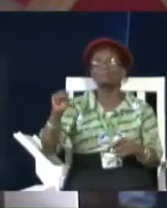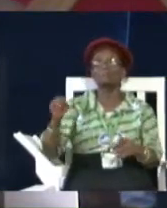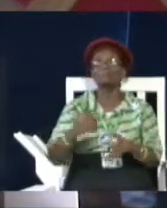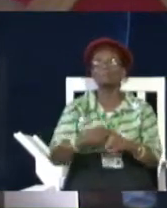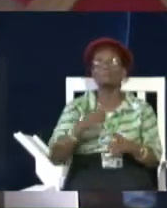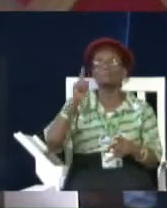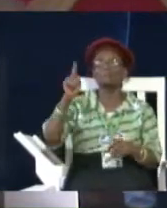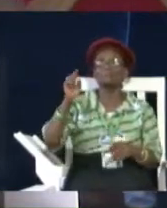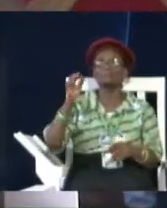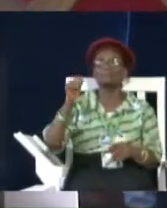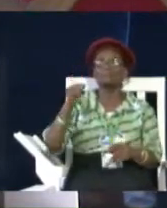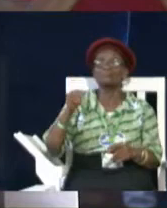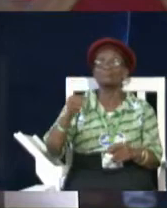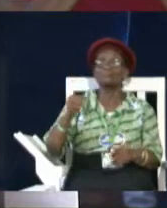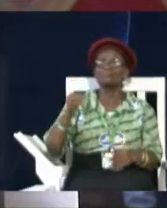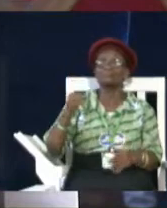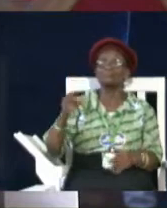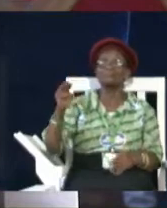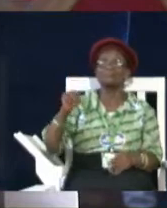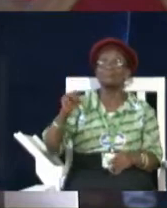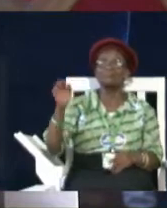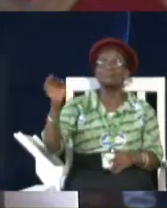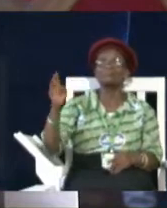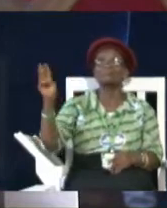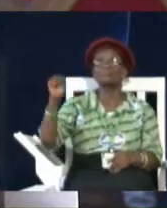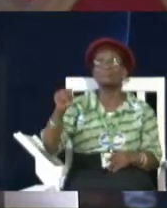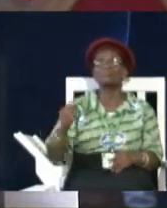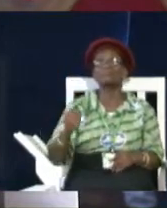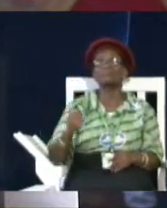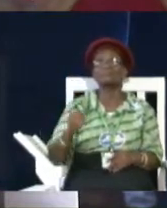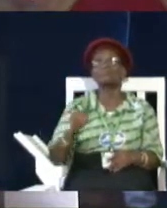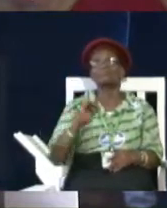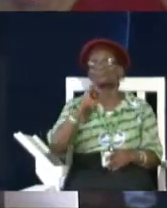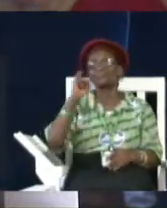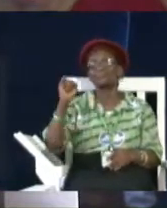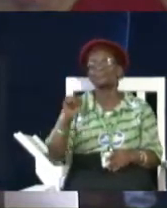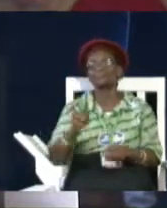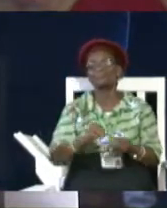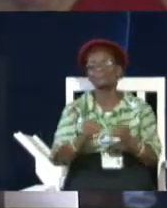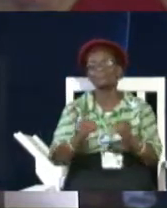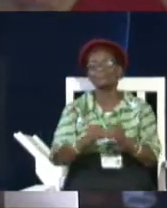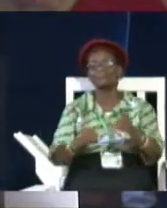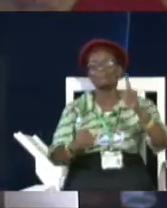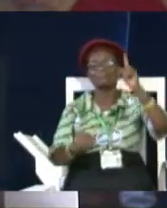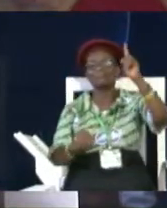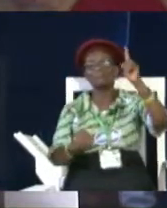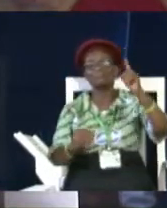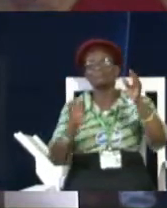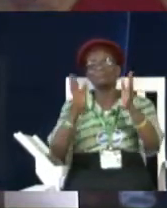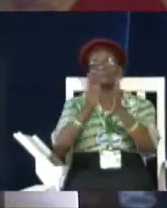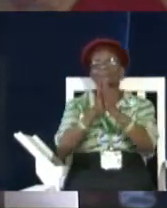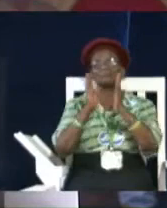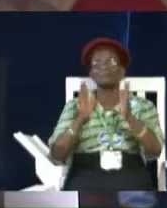He was a number one champion prayer warrior.